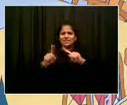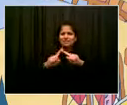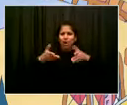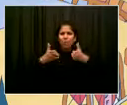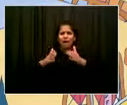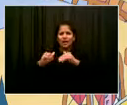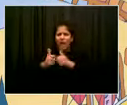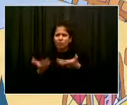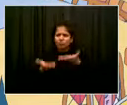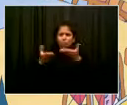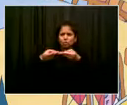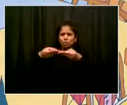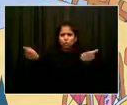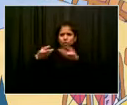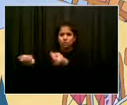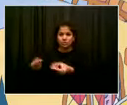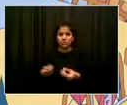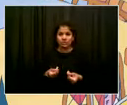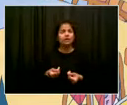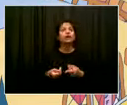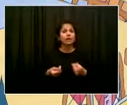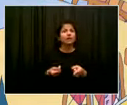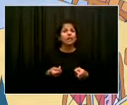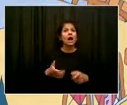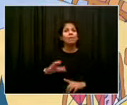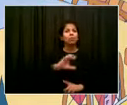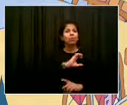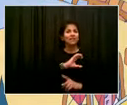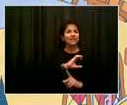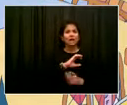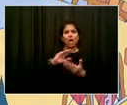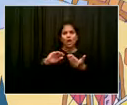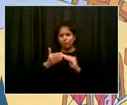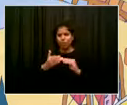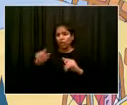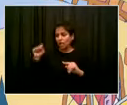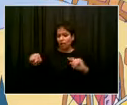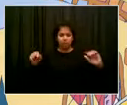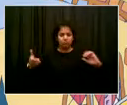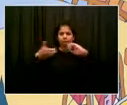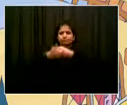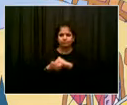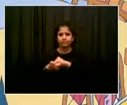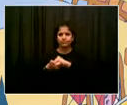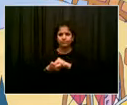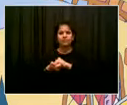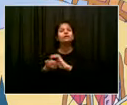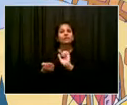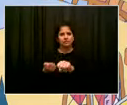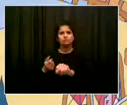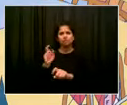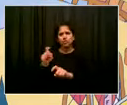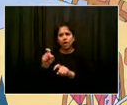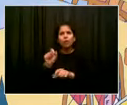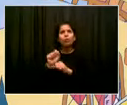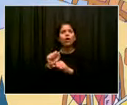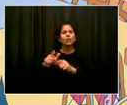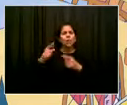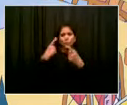police and community that is becoming a model for the whole city. And this effort